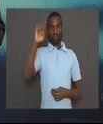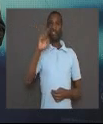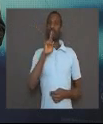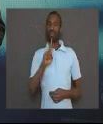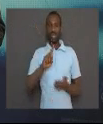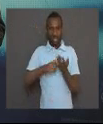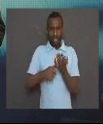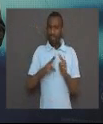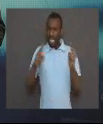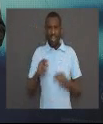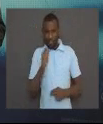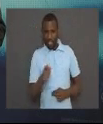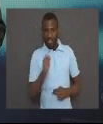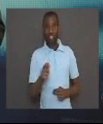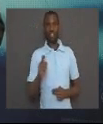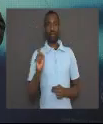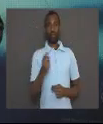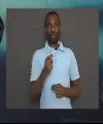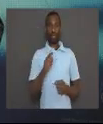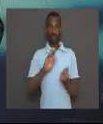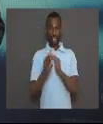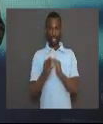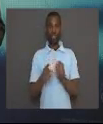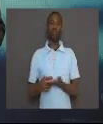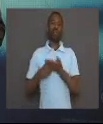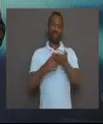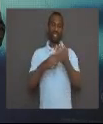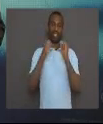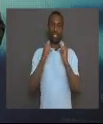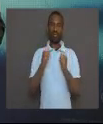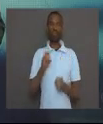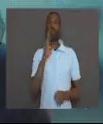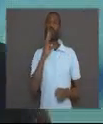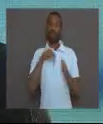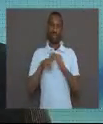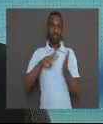quickly and efficiently through liquid flows.